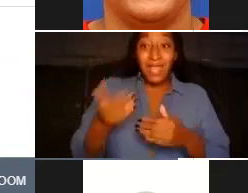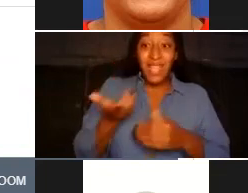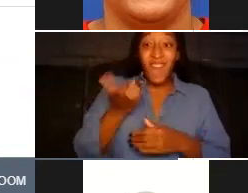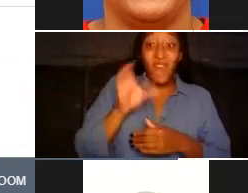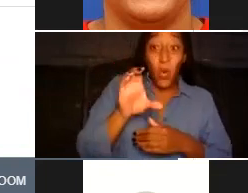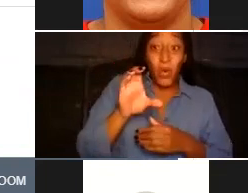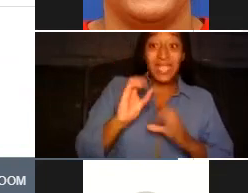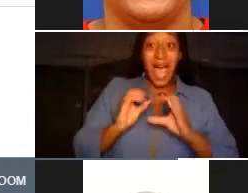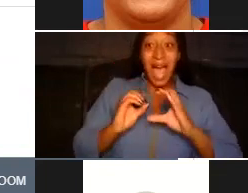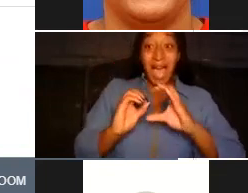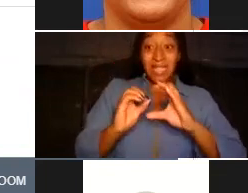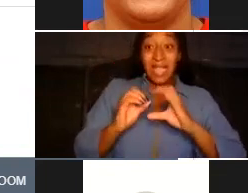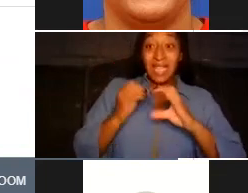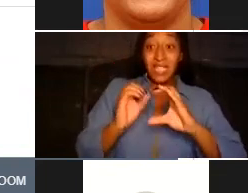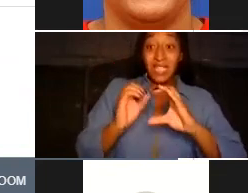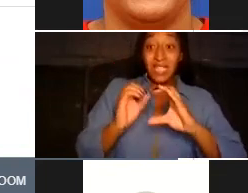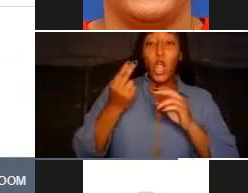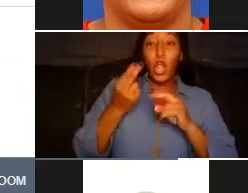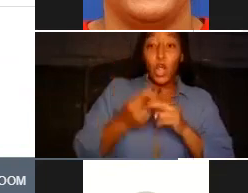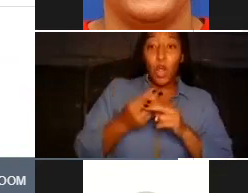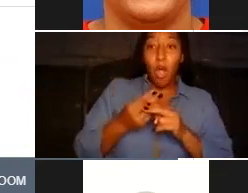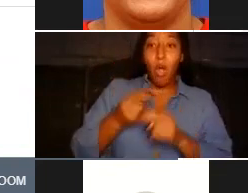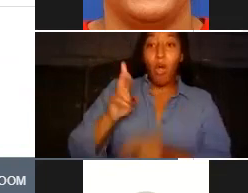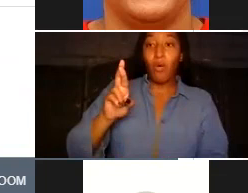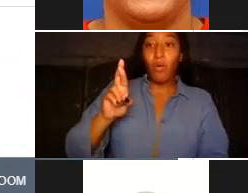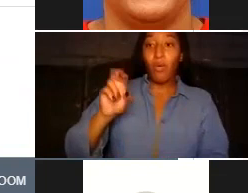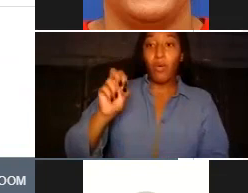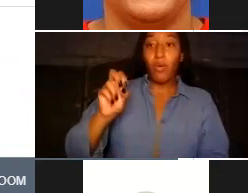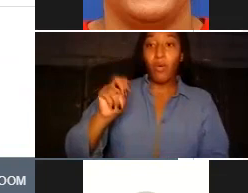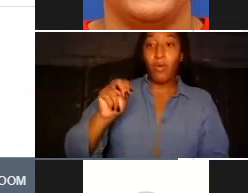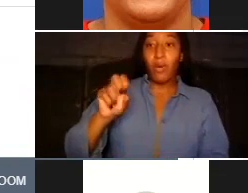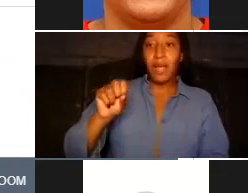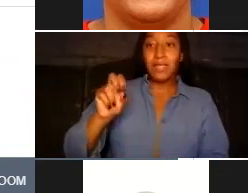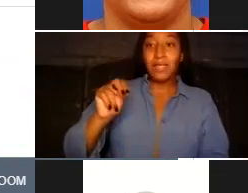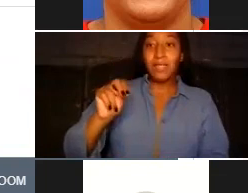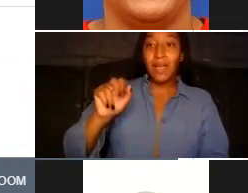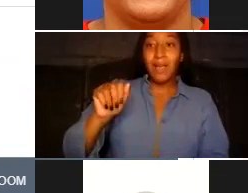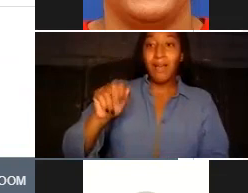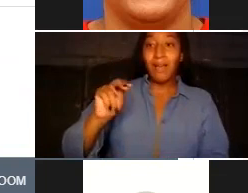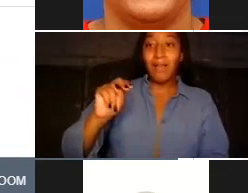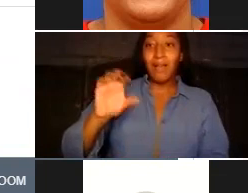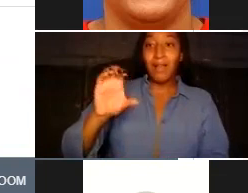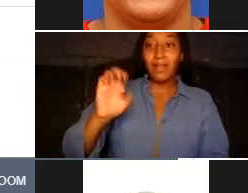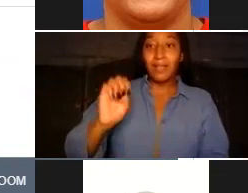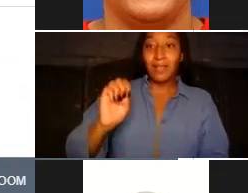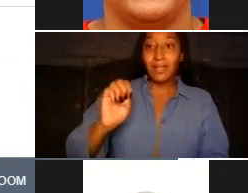we force an object to oscillate at its natural frequency,